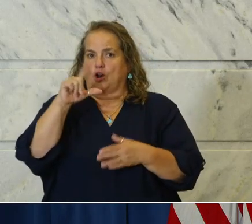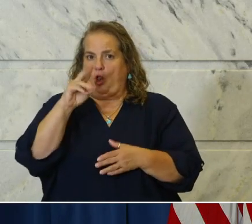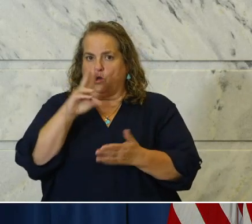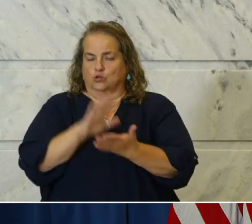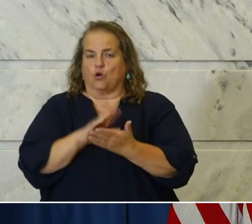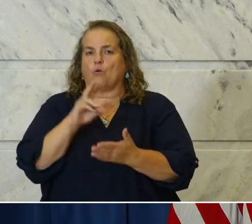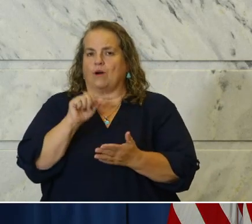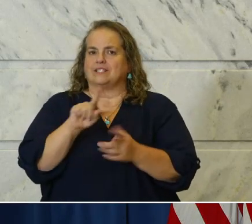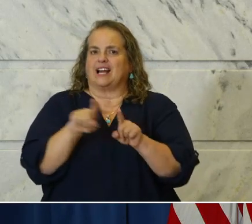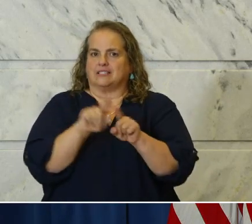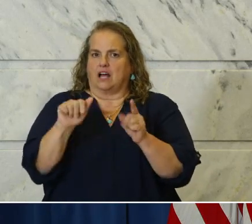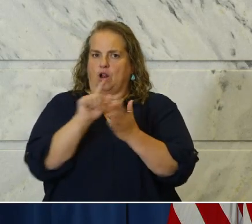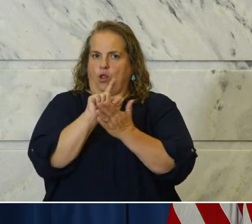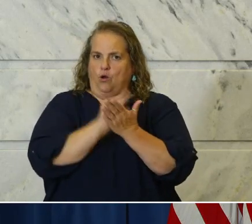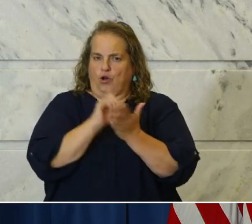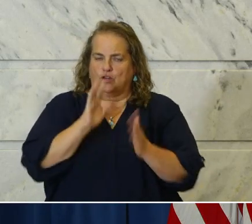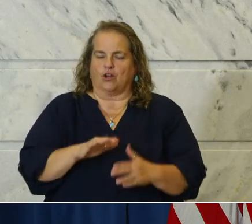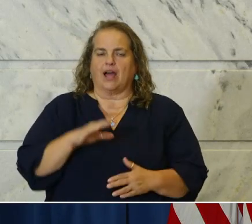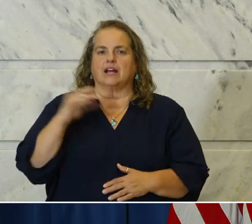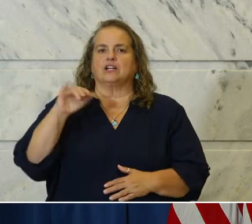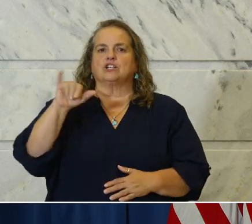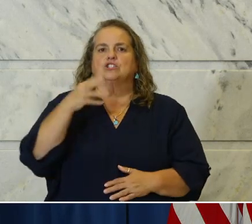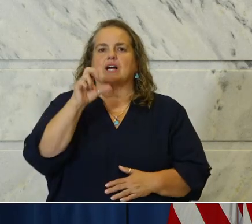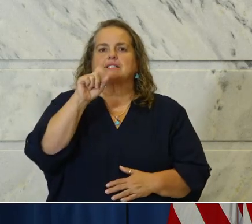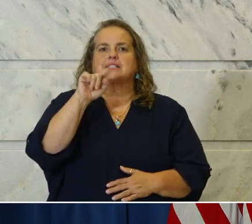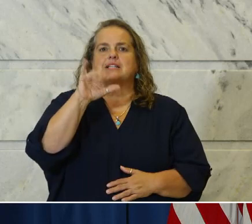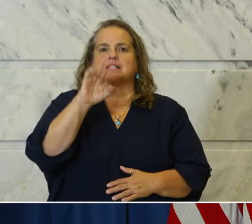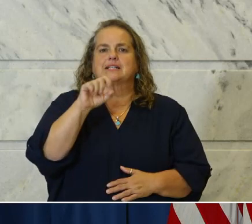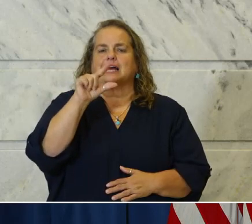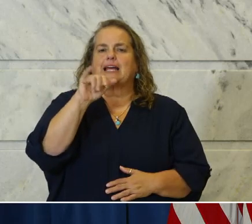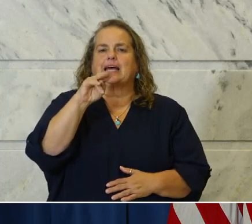lawyer. And Justice Ginsburg, just a titan